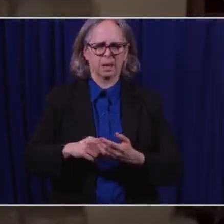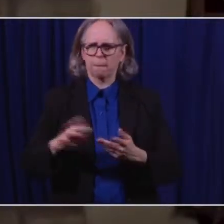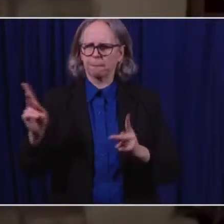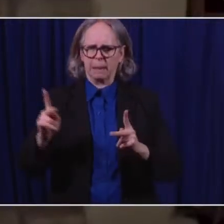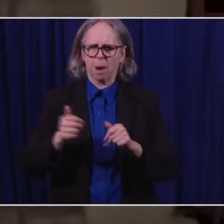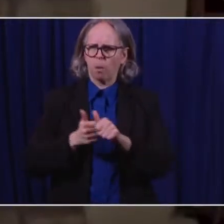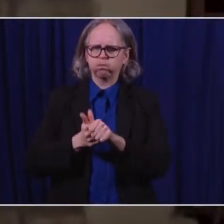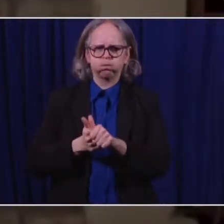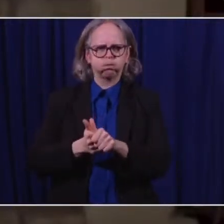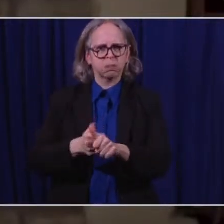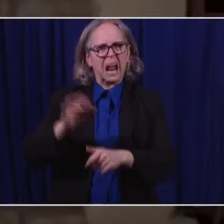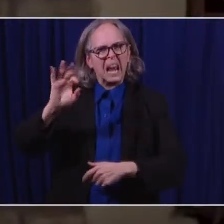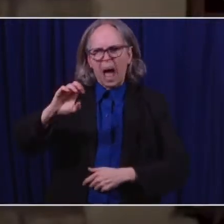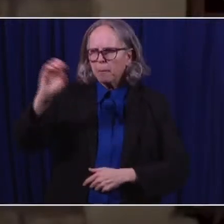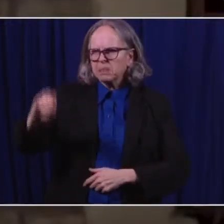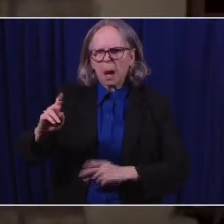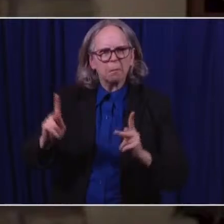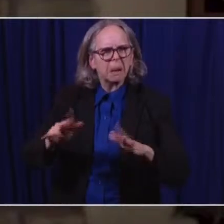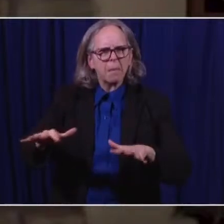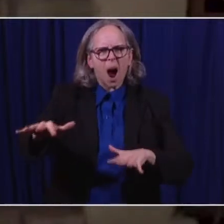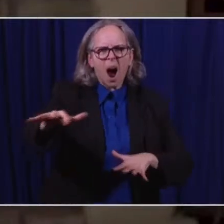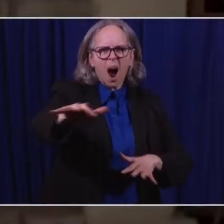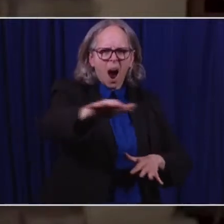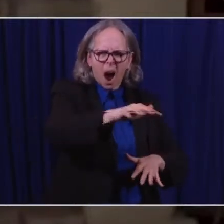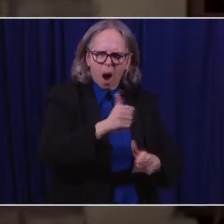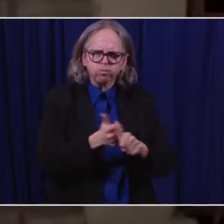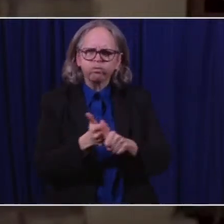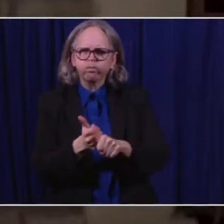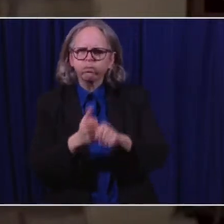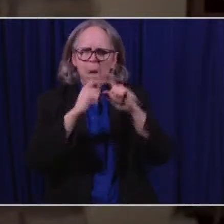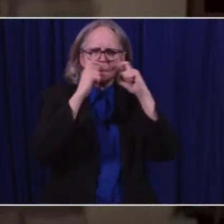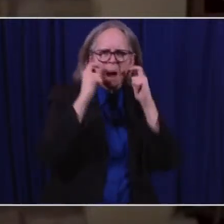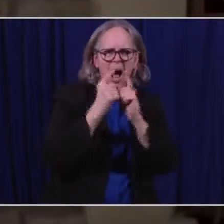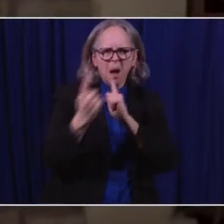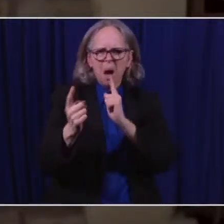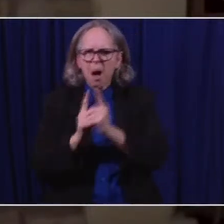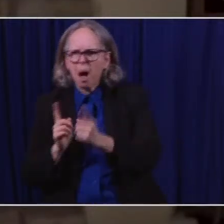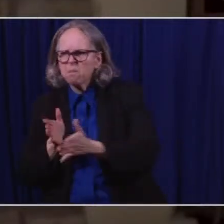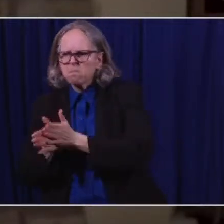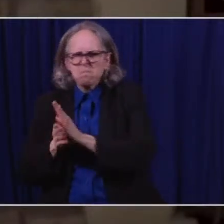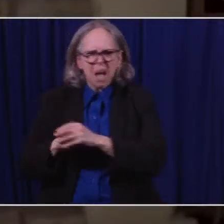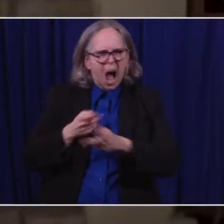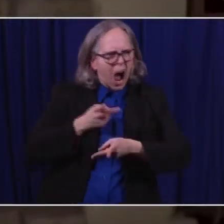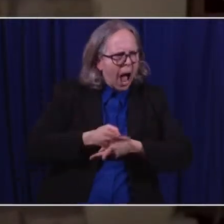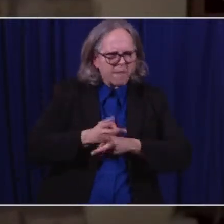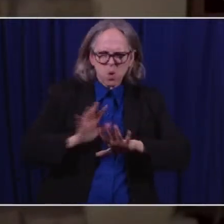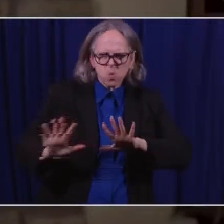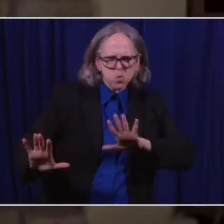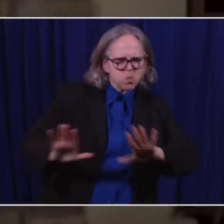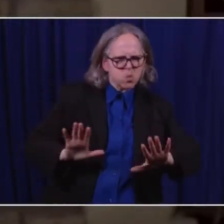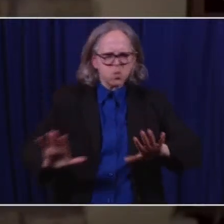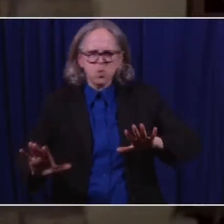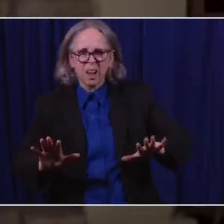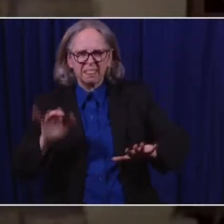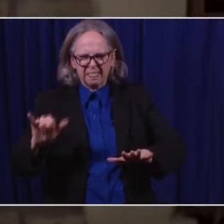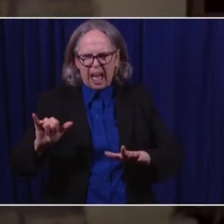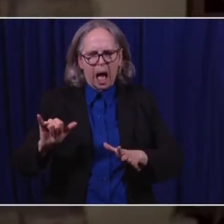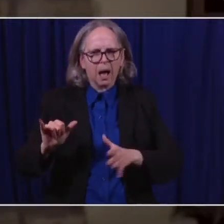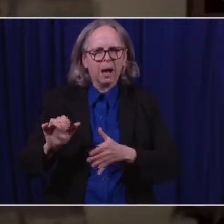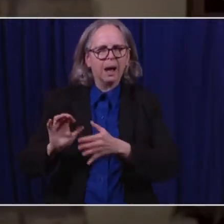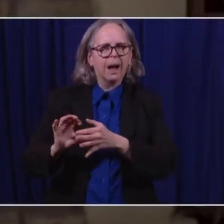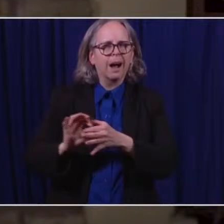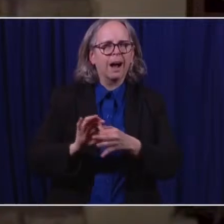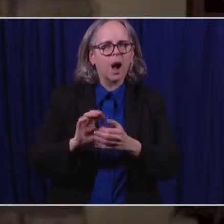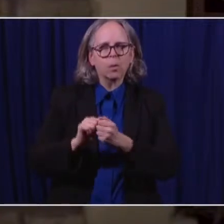remain high. I think people are being more careful, and we're seeing our cases come down. But we have to continue to do that. We have to continue to play